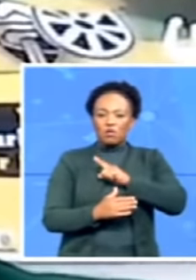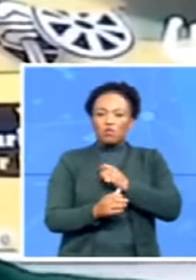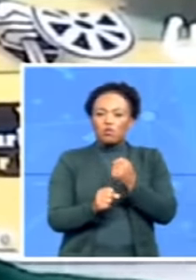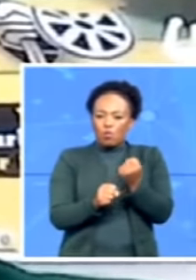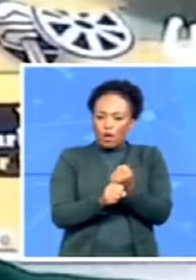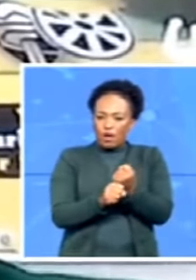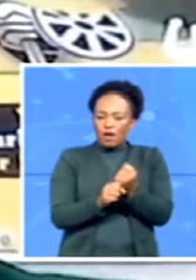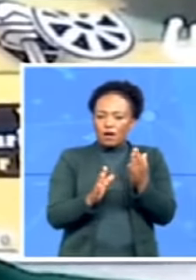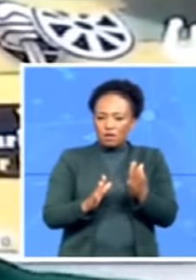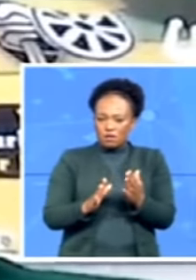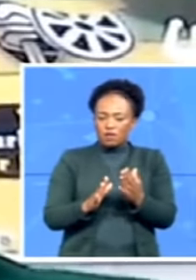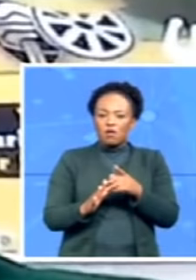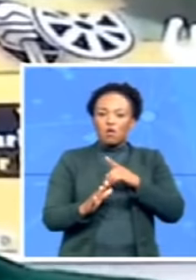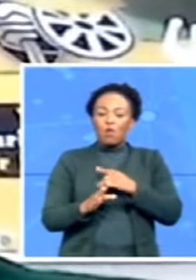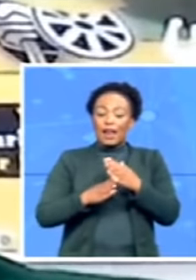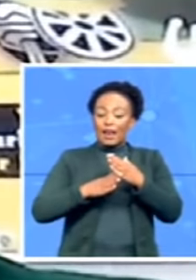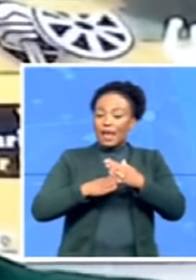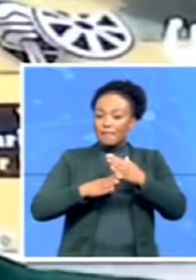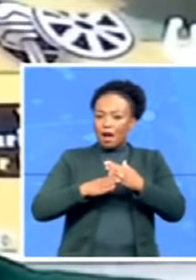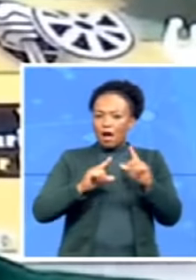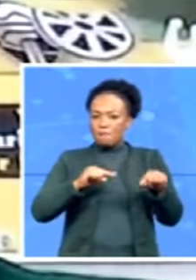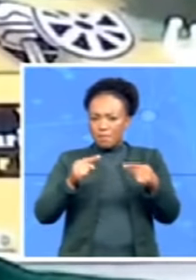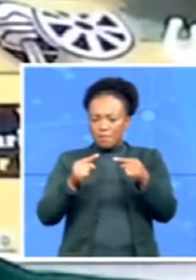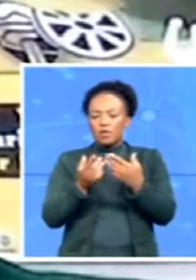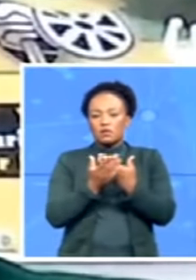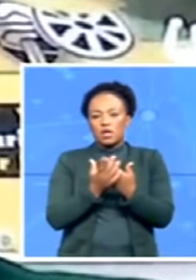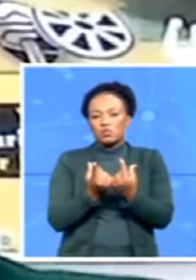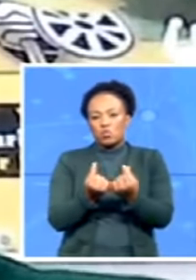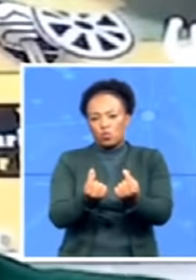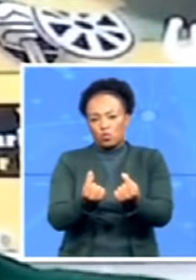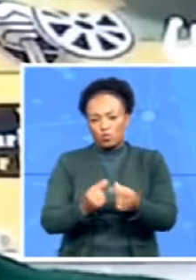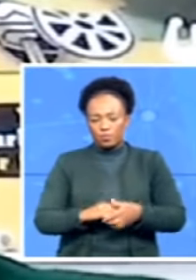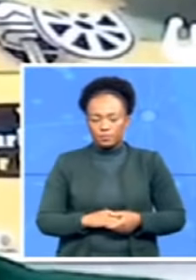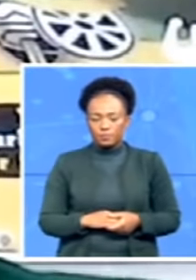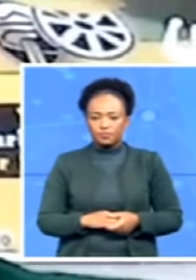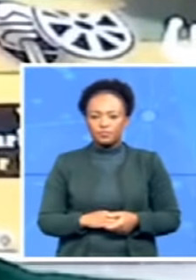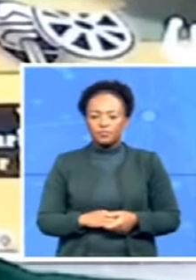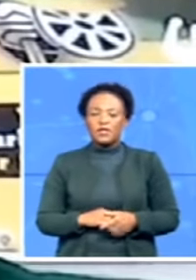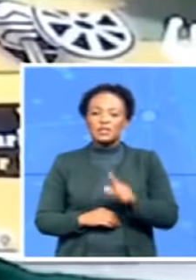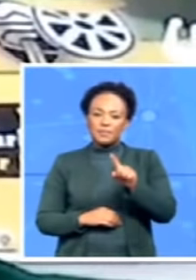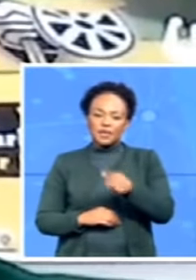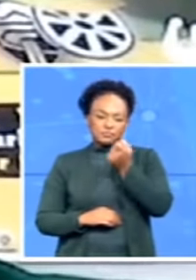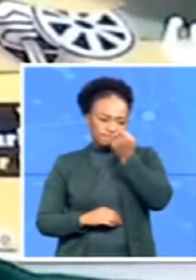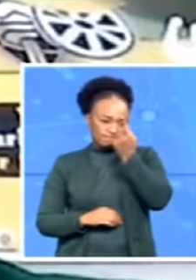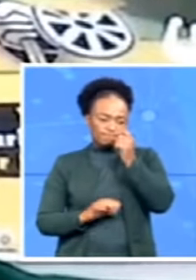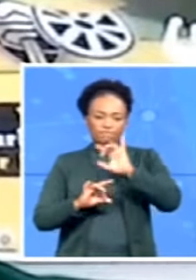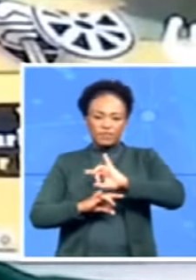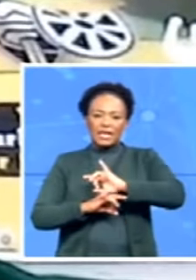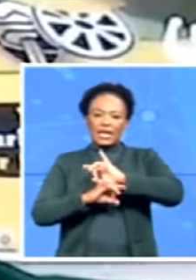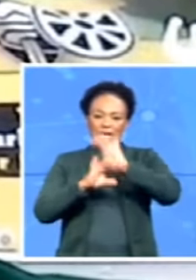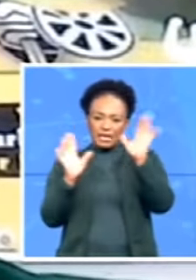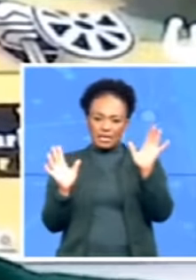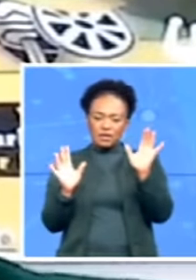are actioned. We must be understood clearly in this regard. We support all forms of